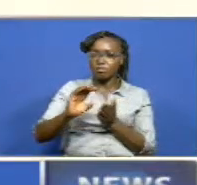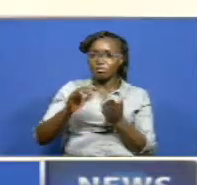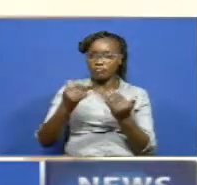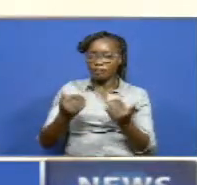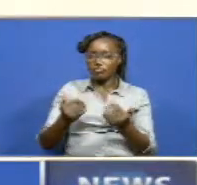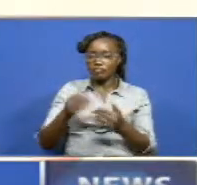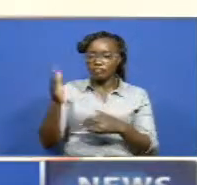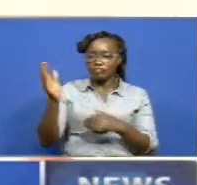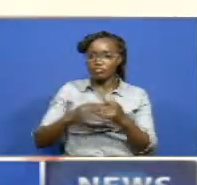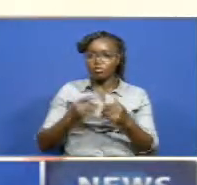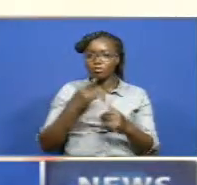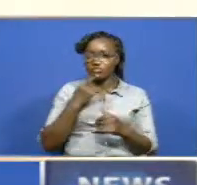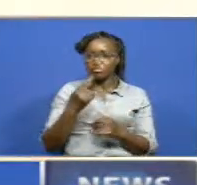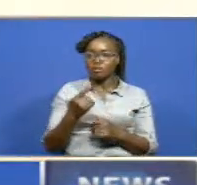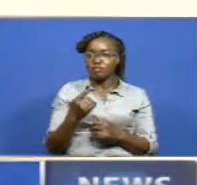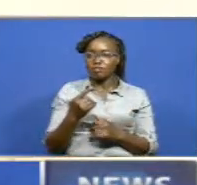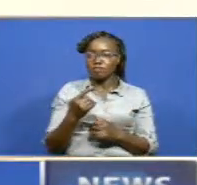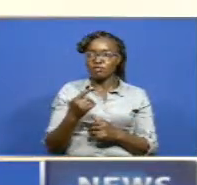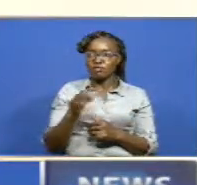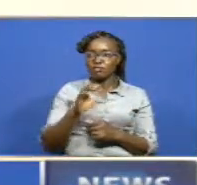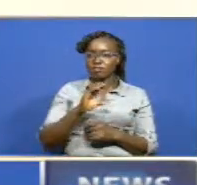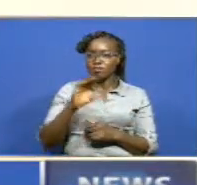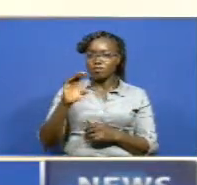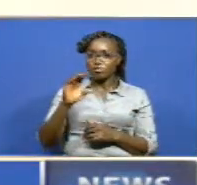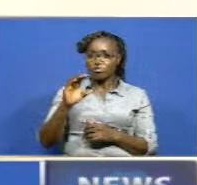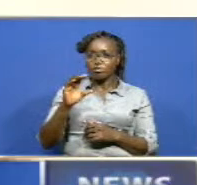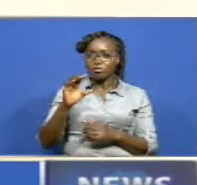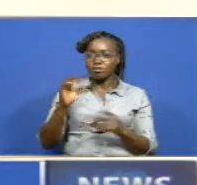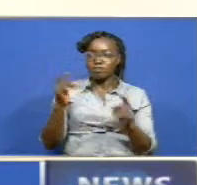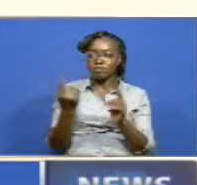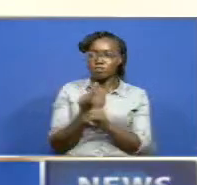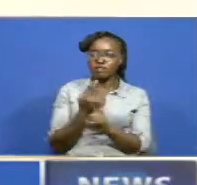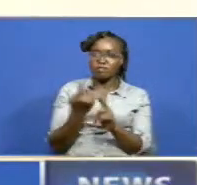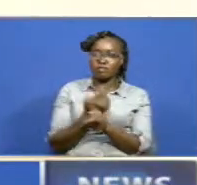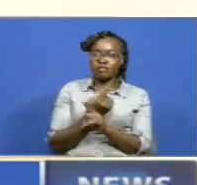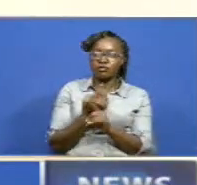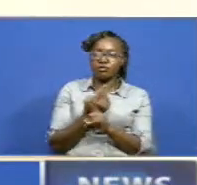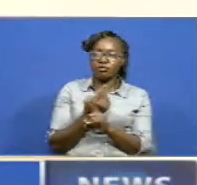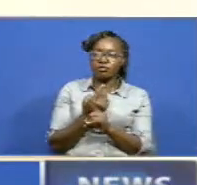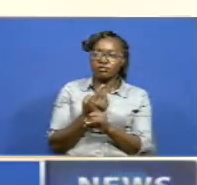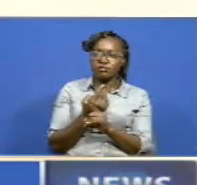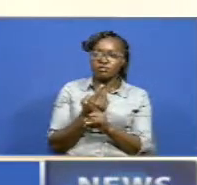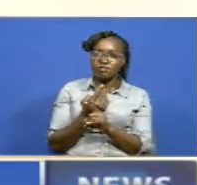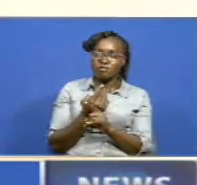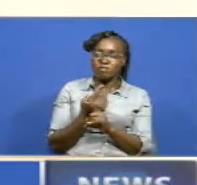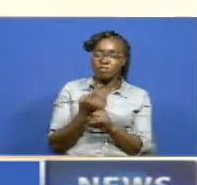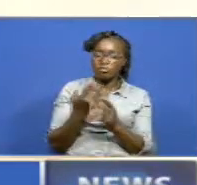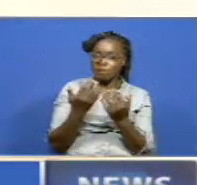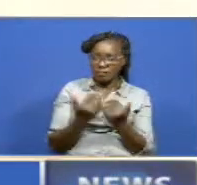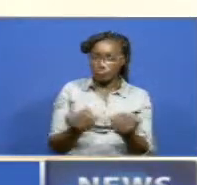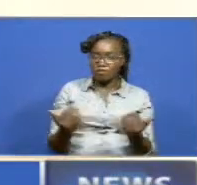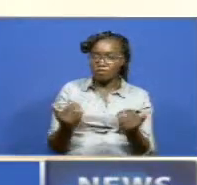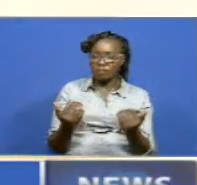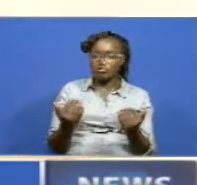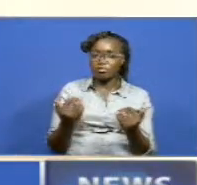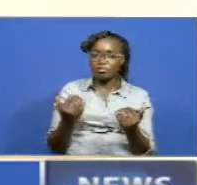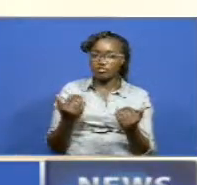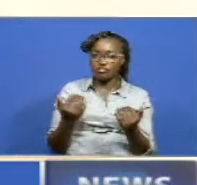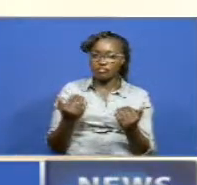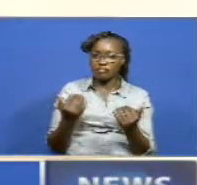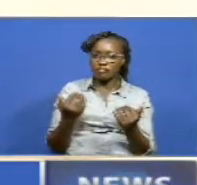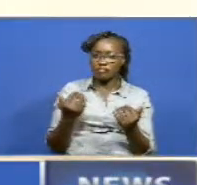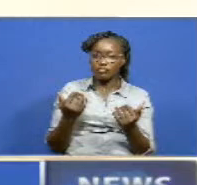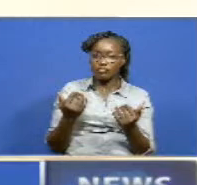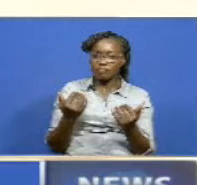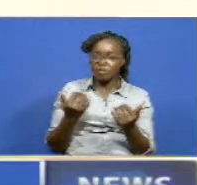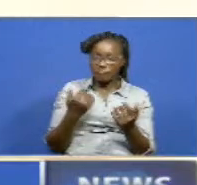have over 100 channels covering different niches, different genres that address the various audiences